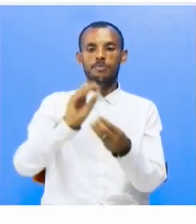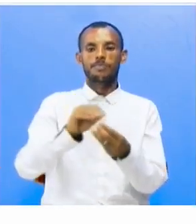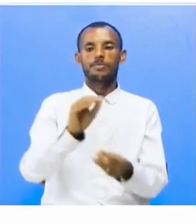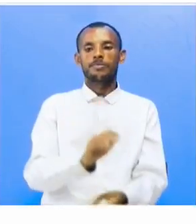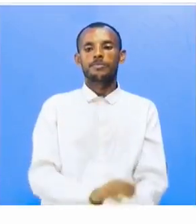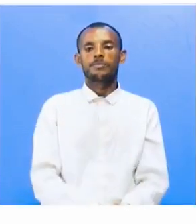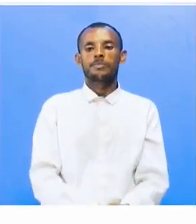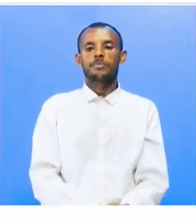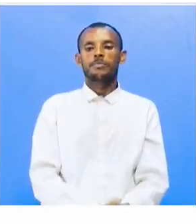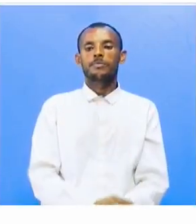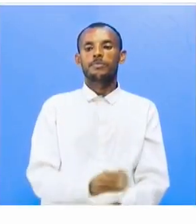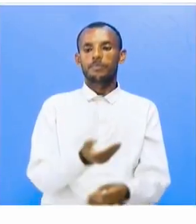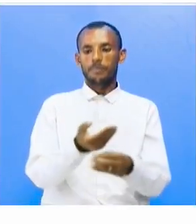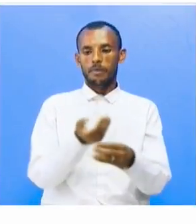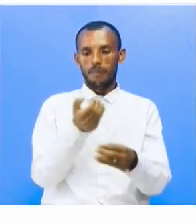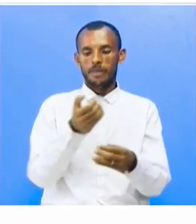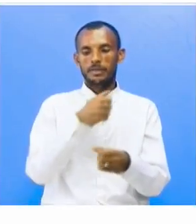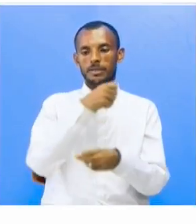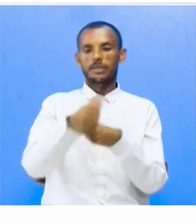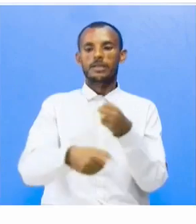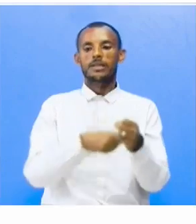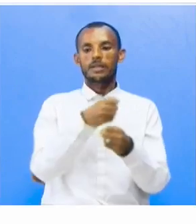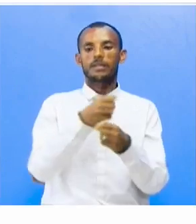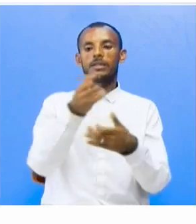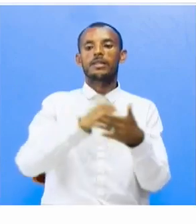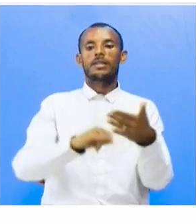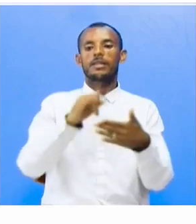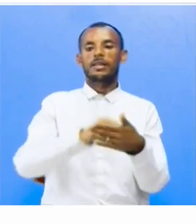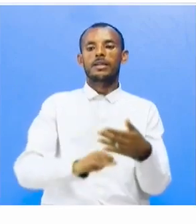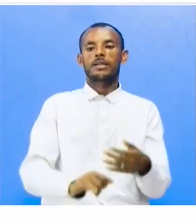Plus previous year's interest.